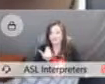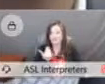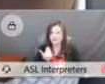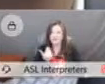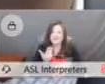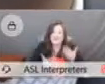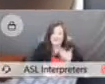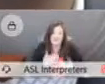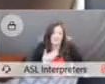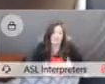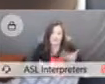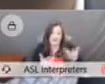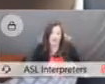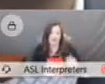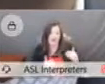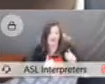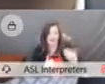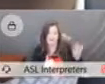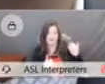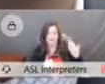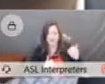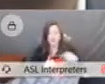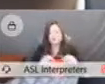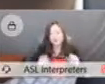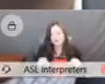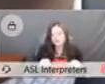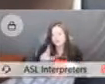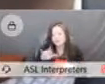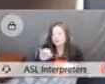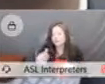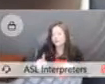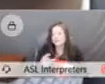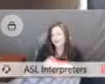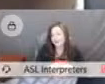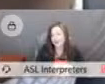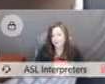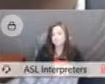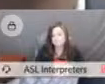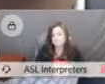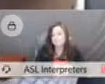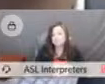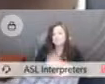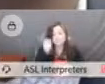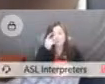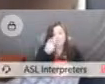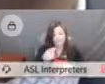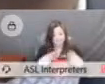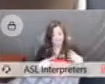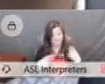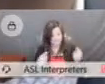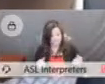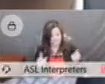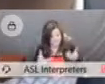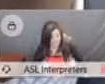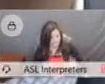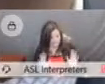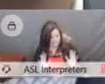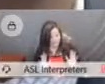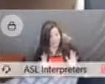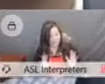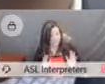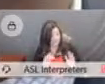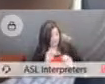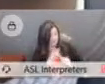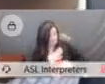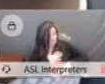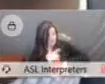before. So that risk is there. And so after you recover, if it's your turn to do so,